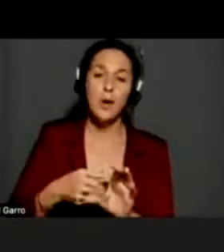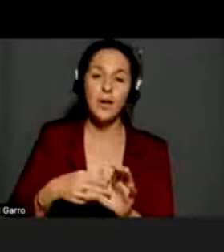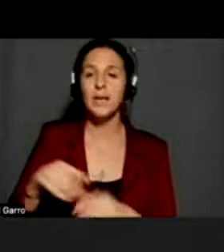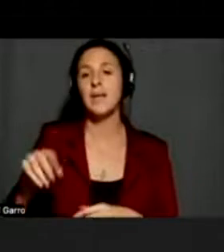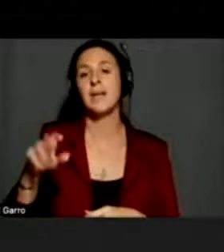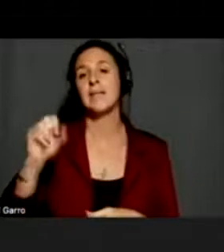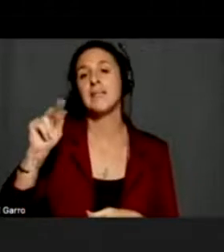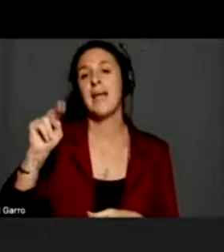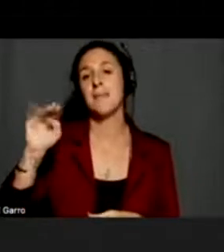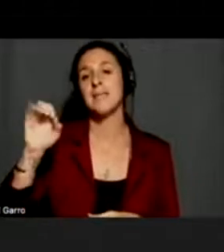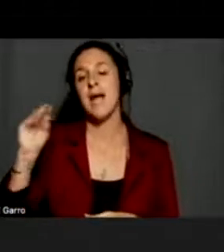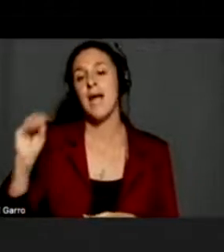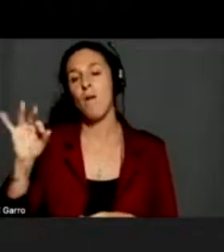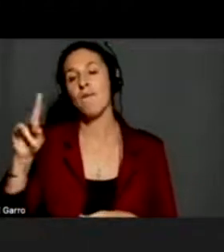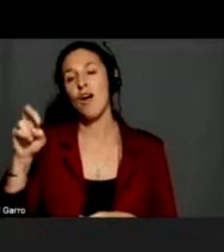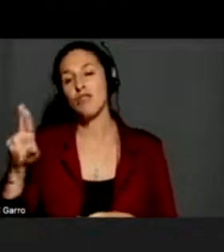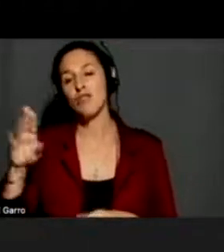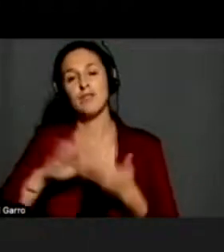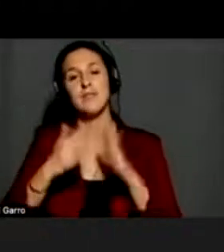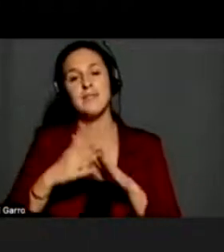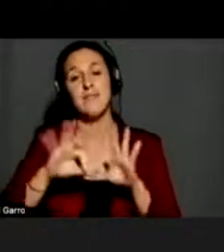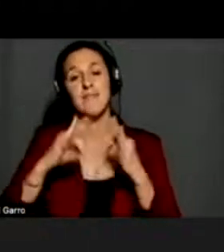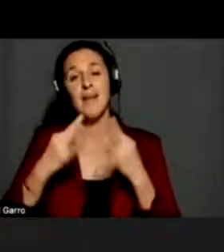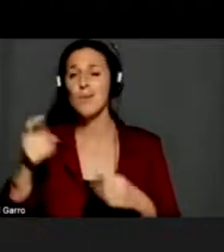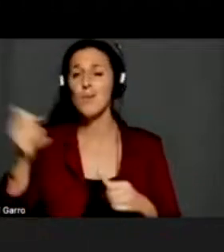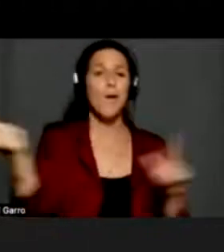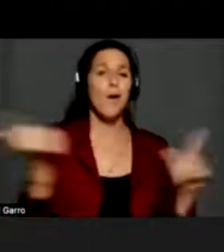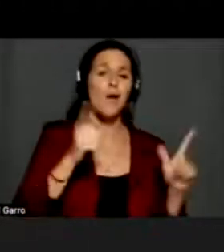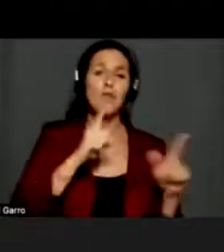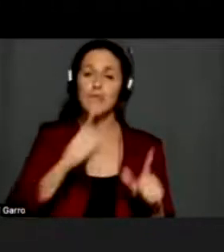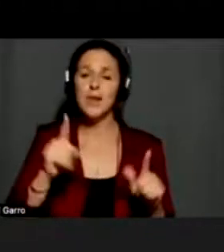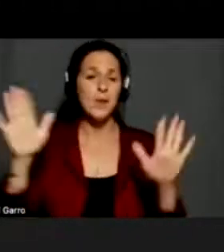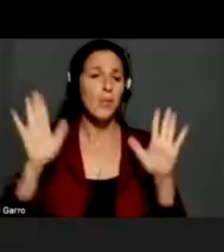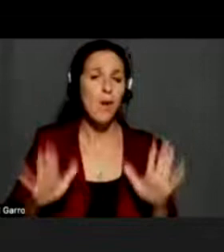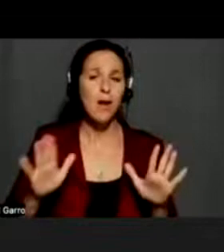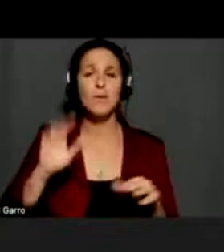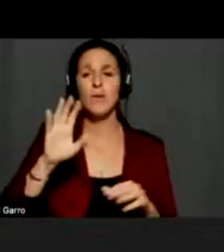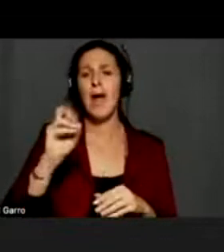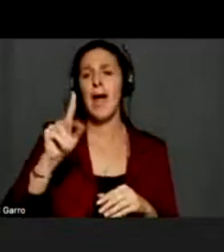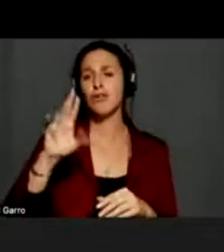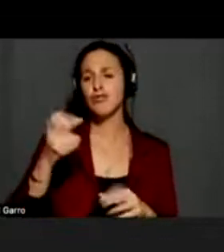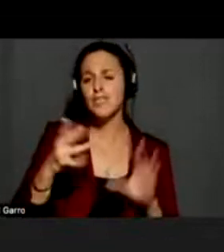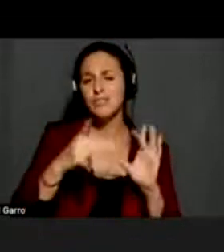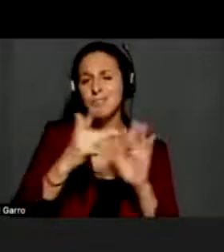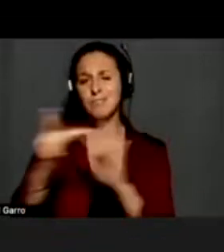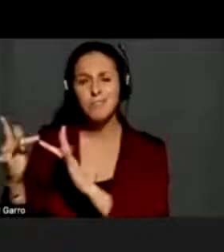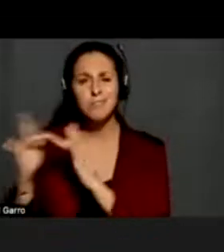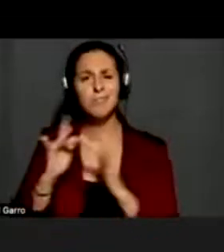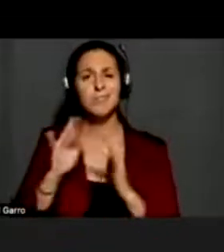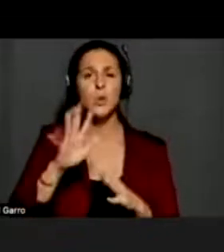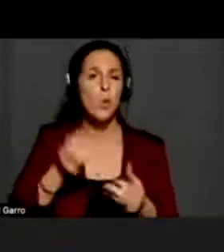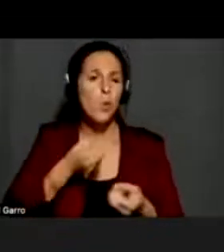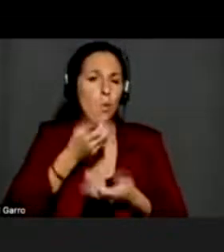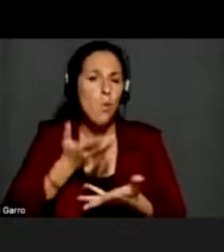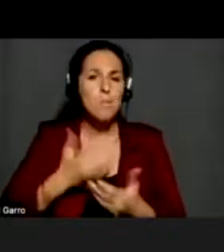family. You all have been just wonderful with your outreach and your warmness, and I just know it's